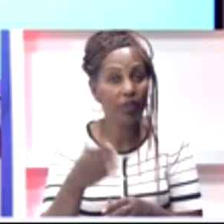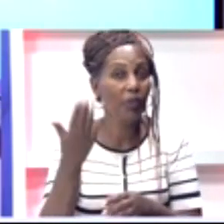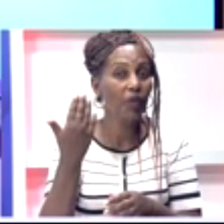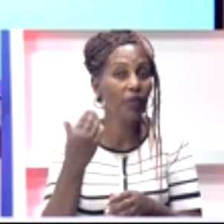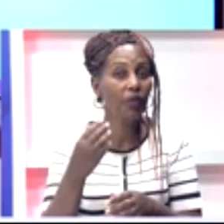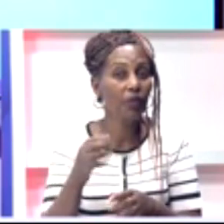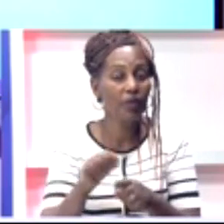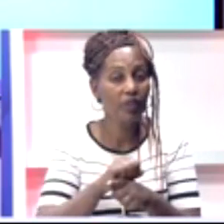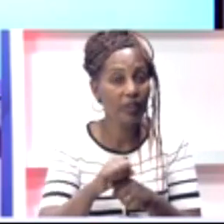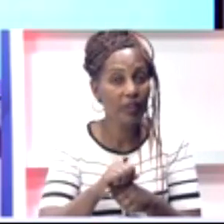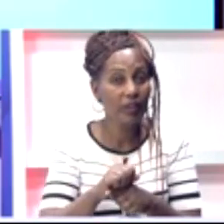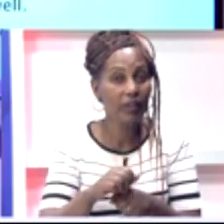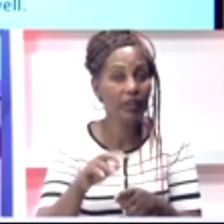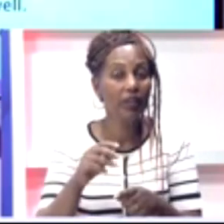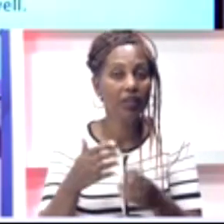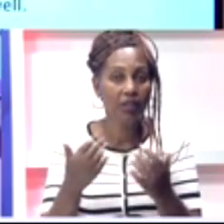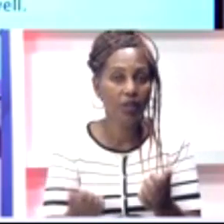can do other examples.